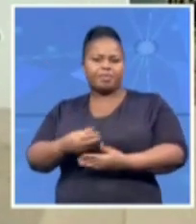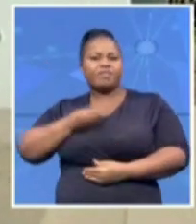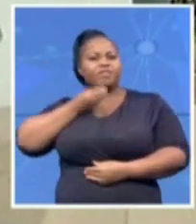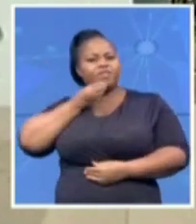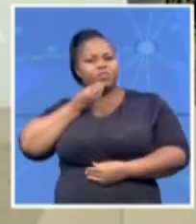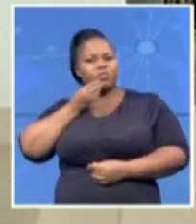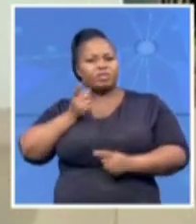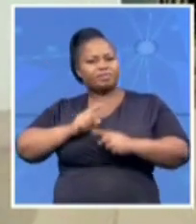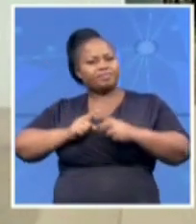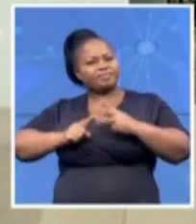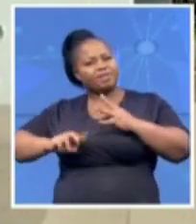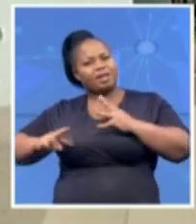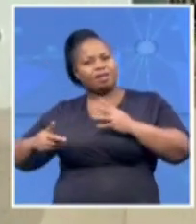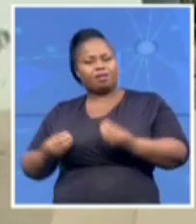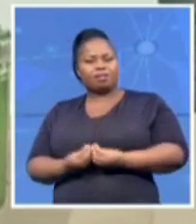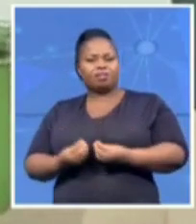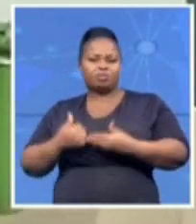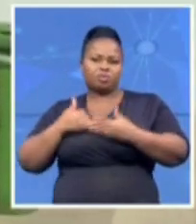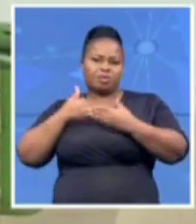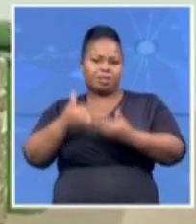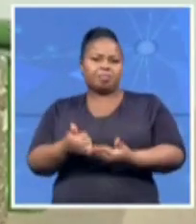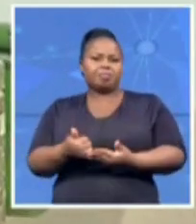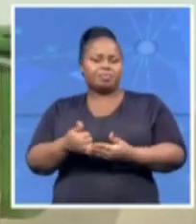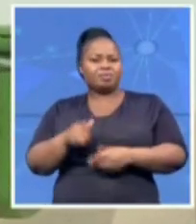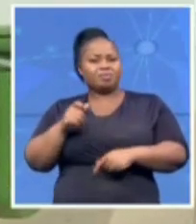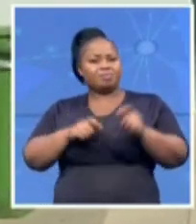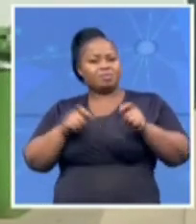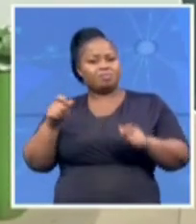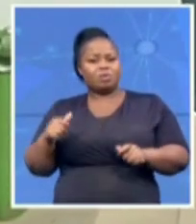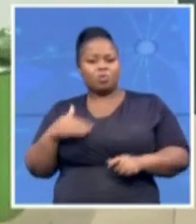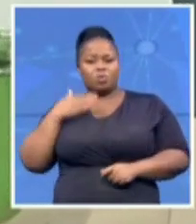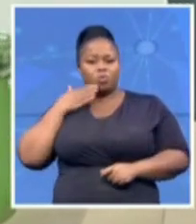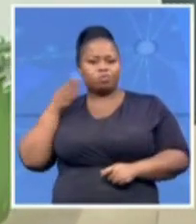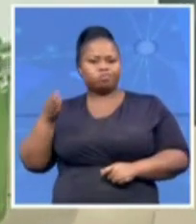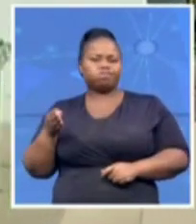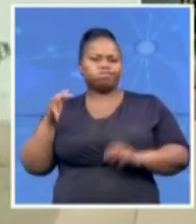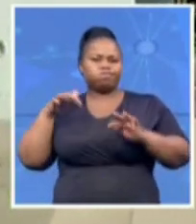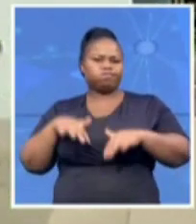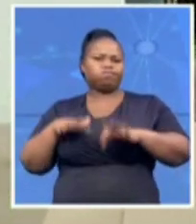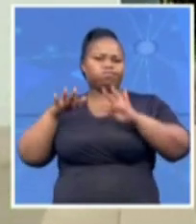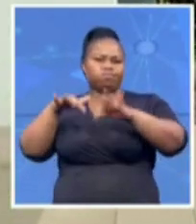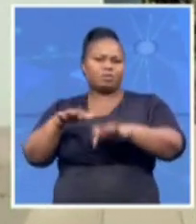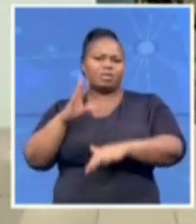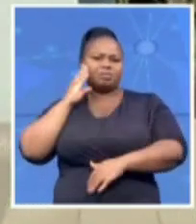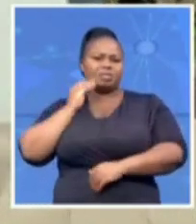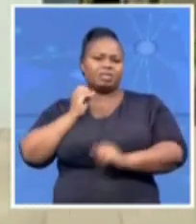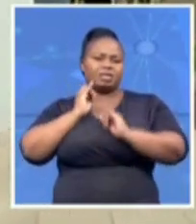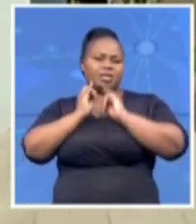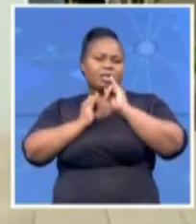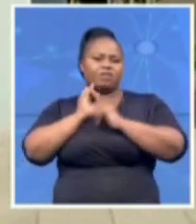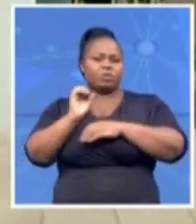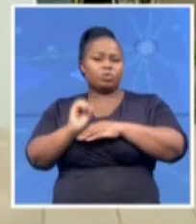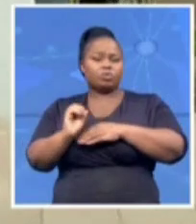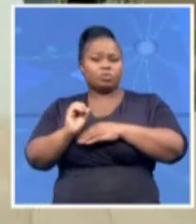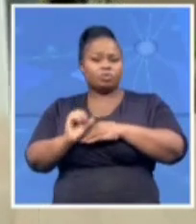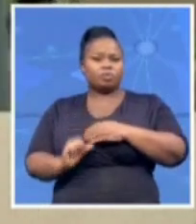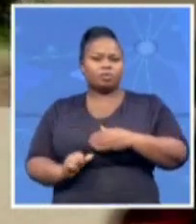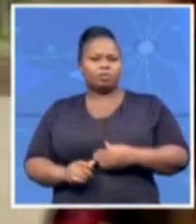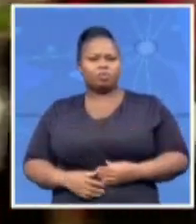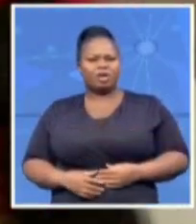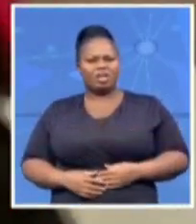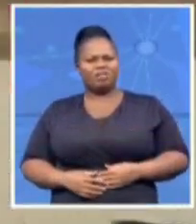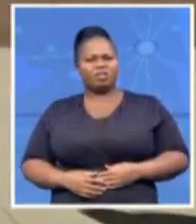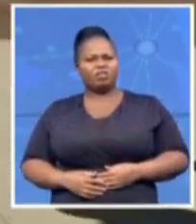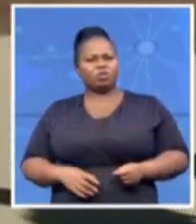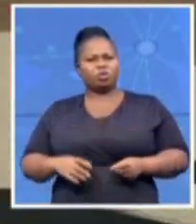of the floods that happened on the 11th of October. People now are continuing to stream into the